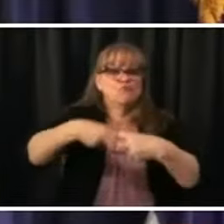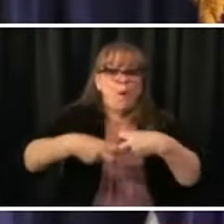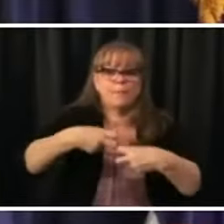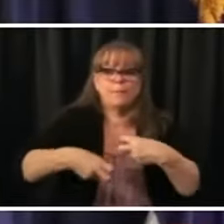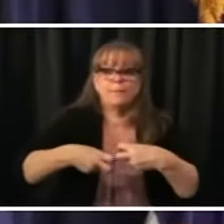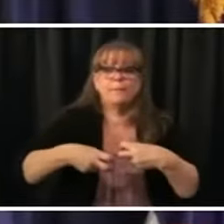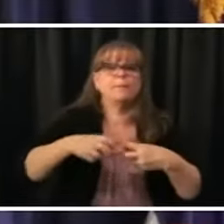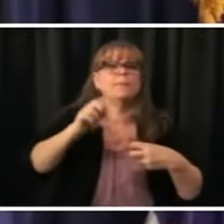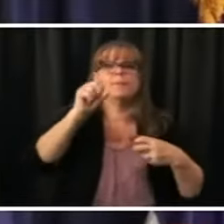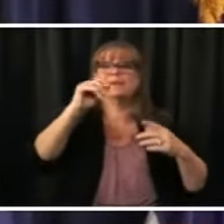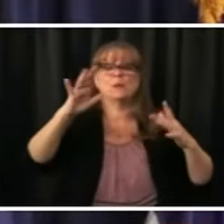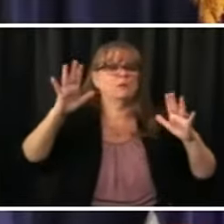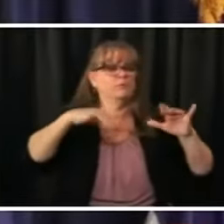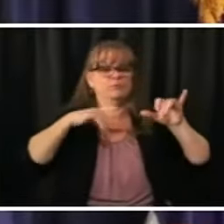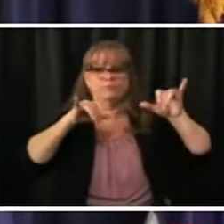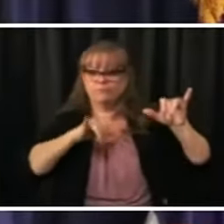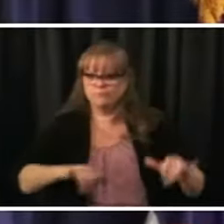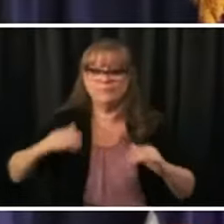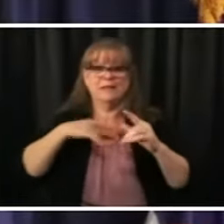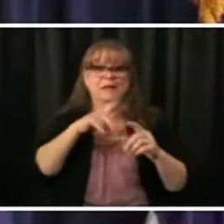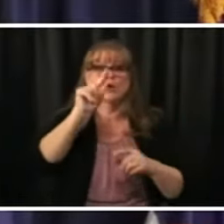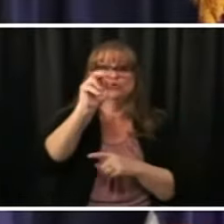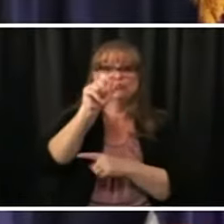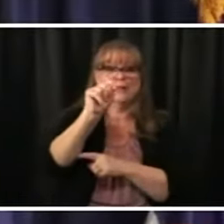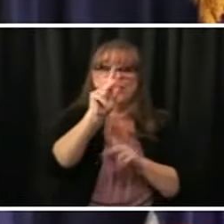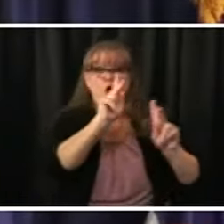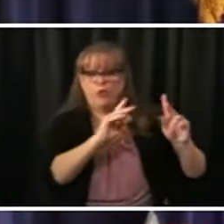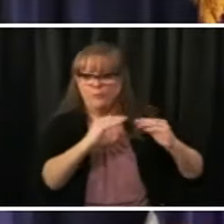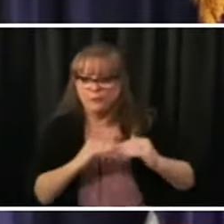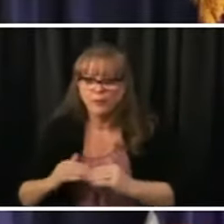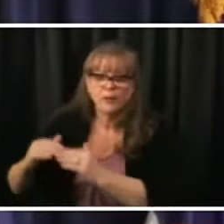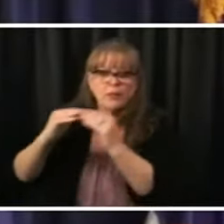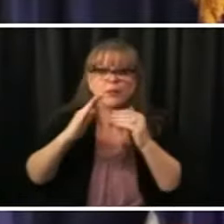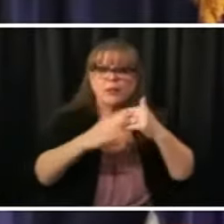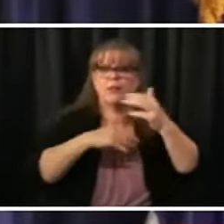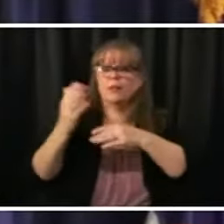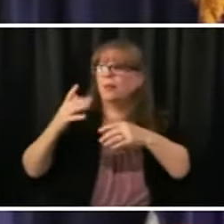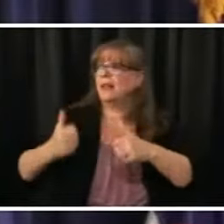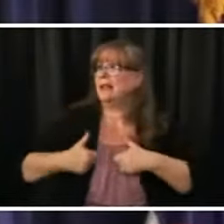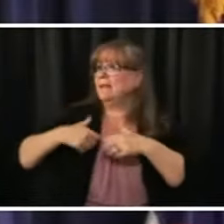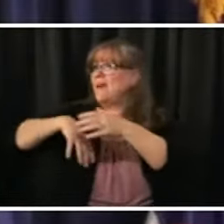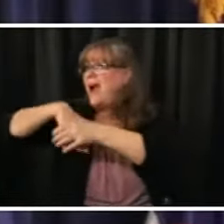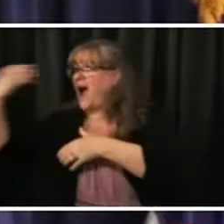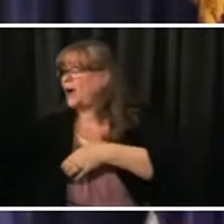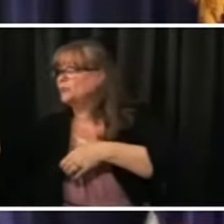yet a systemic problem. But we certainly want to keep our eyes on it to make sure it doesn't become a systemic issue.